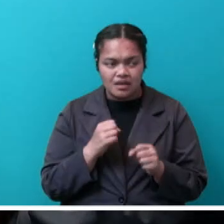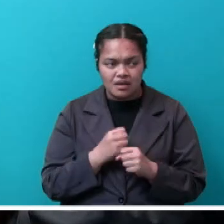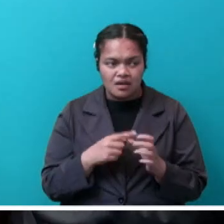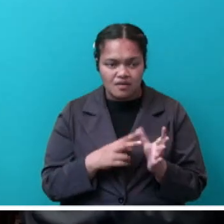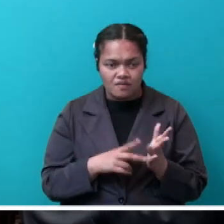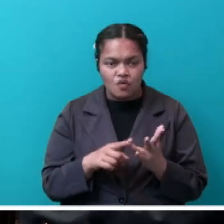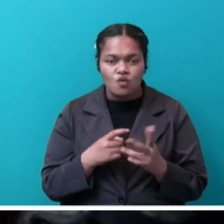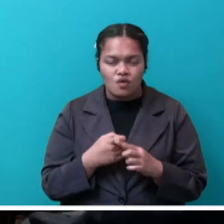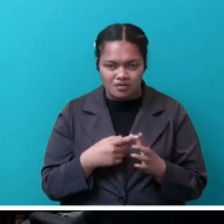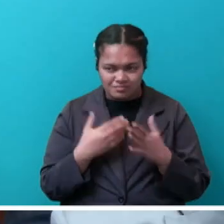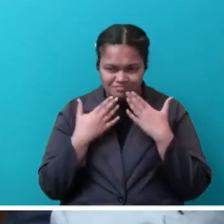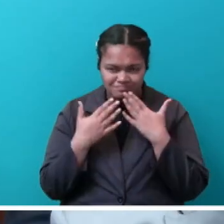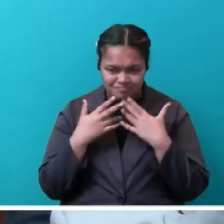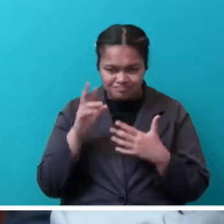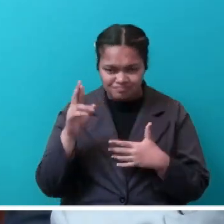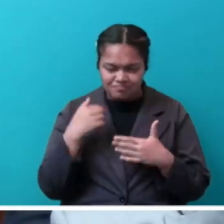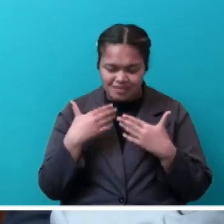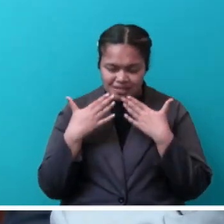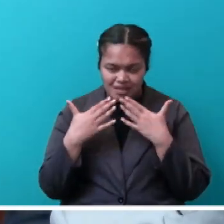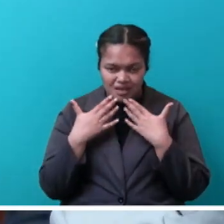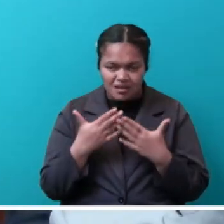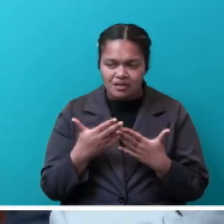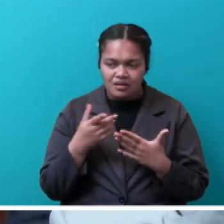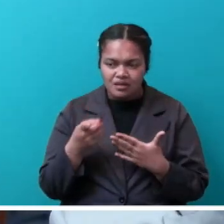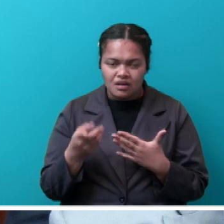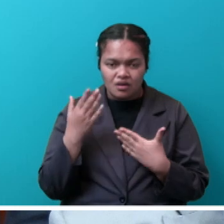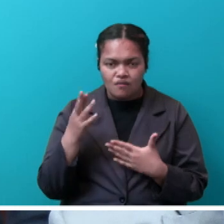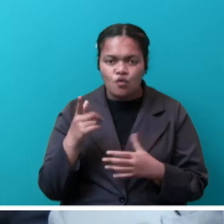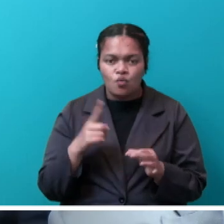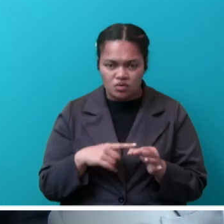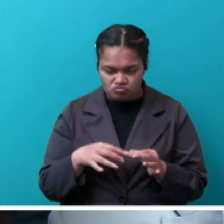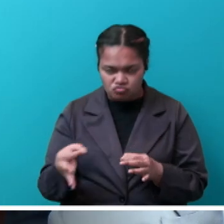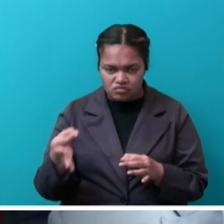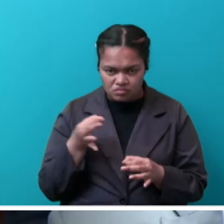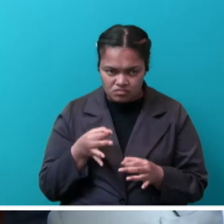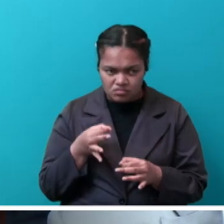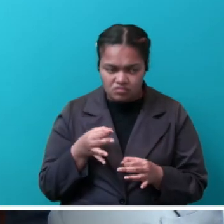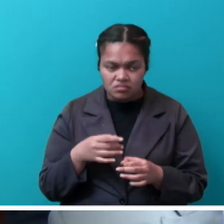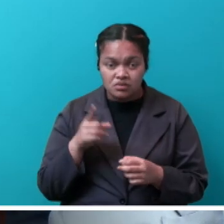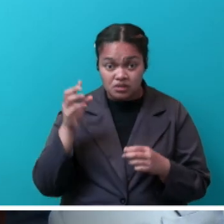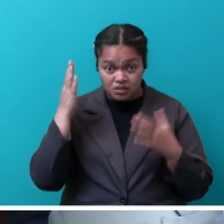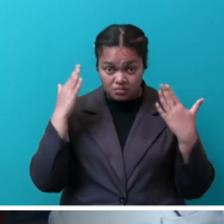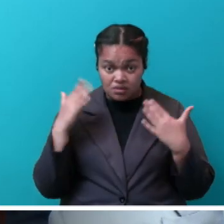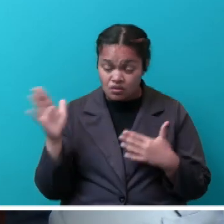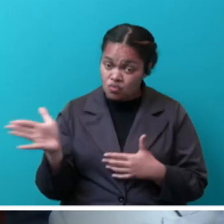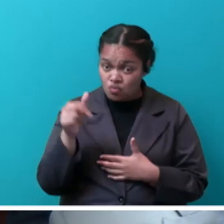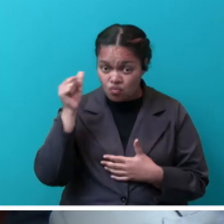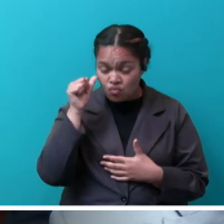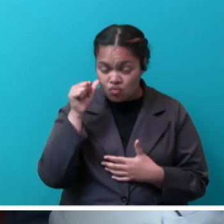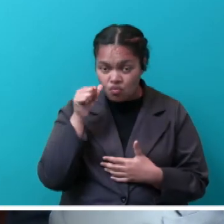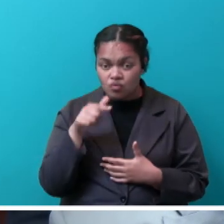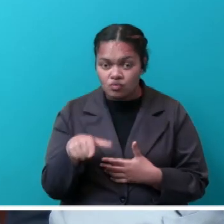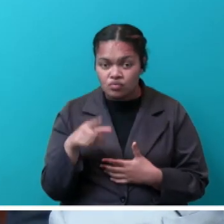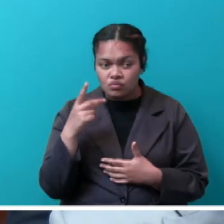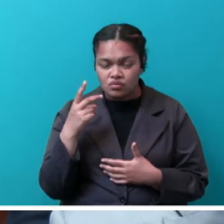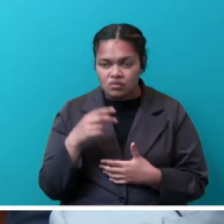Thank you, Mr. Speaker, sir. I thank Honorable Tunambuna for the question. Mr. Speaker, sir, as we all know, the travel and tourism